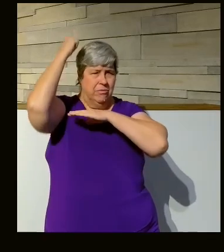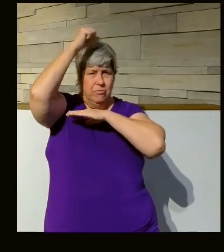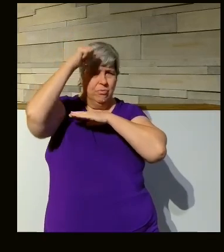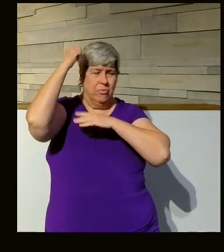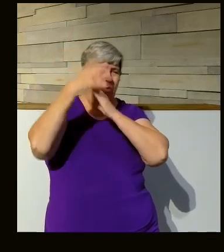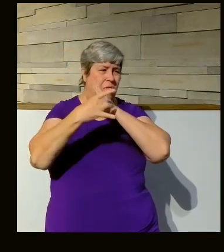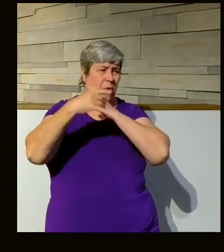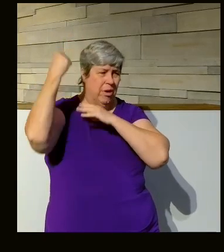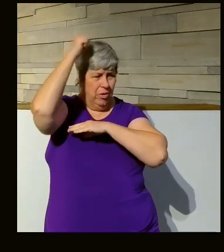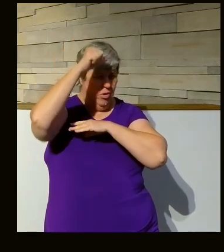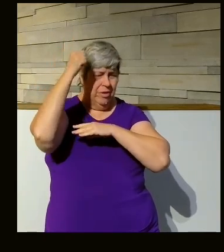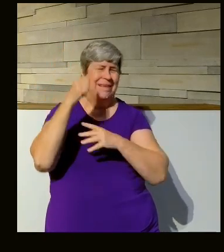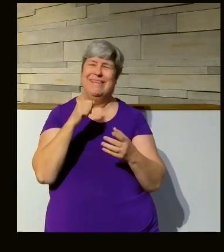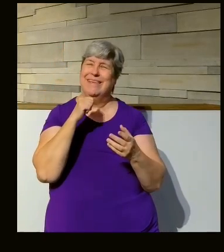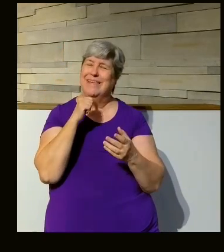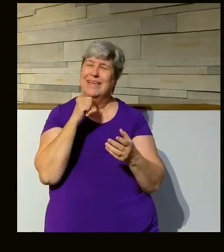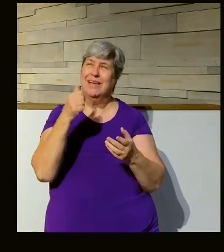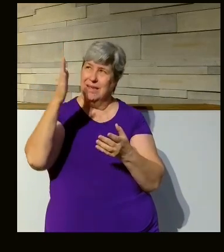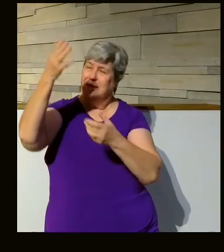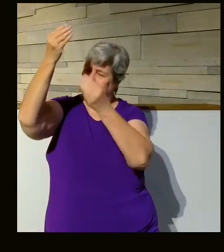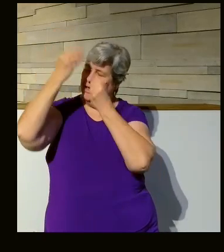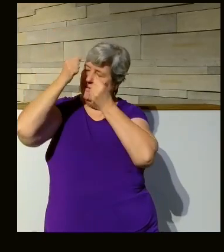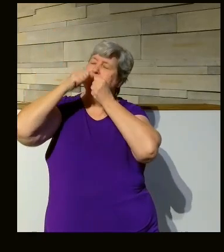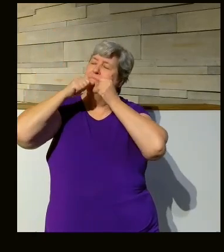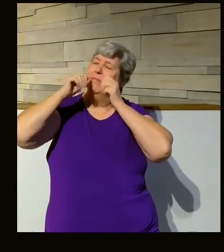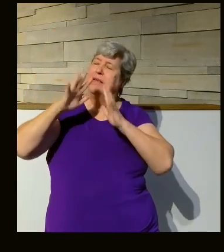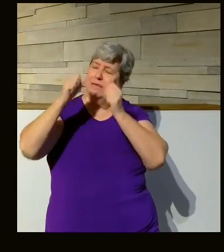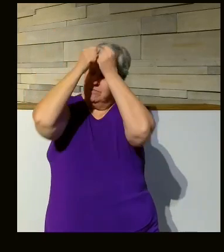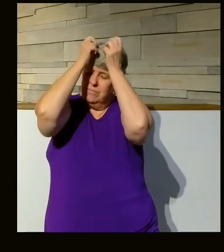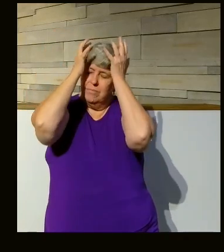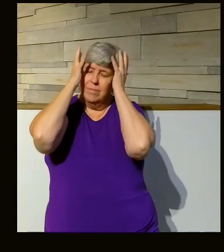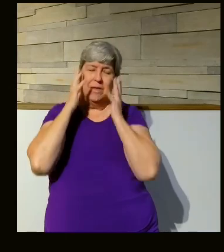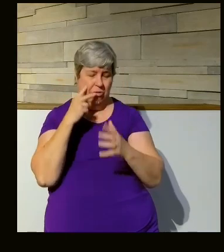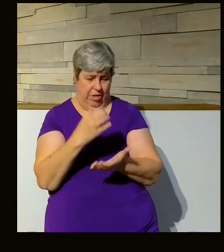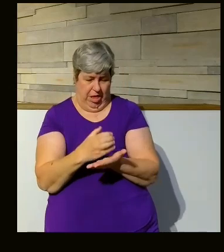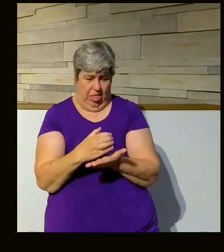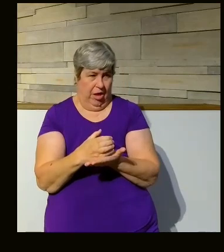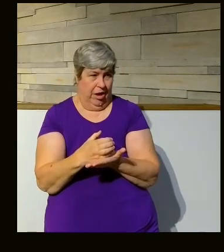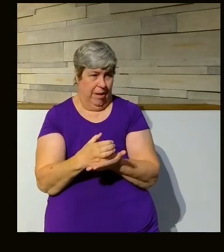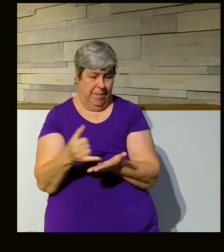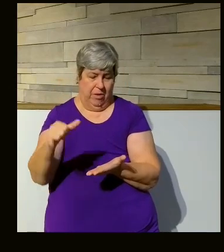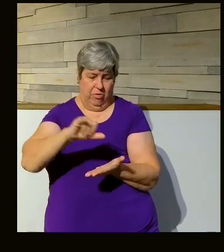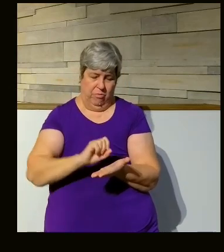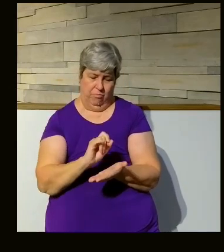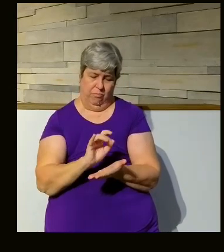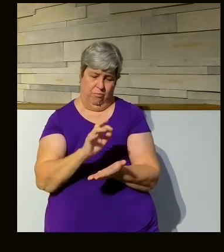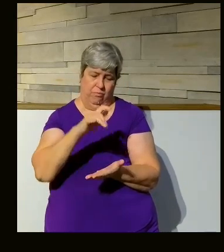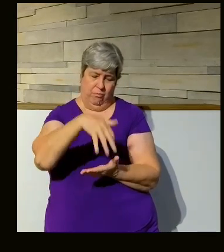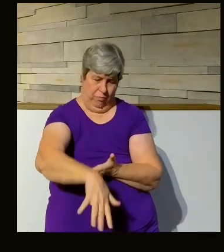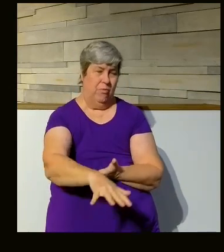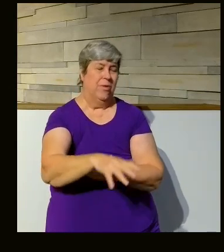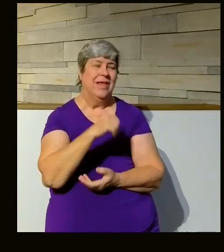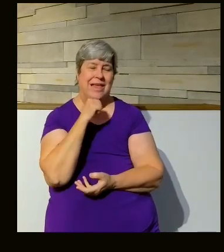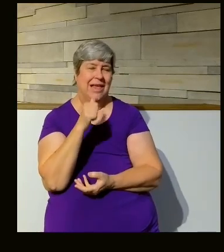not just, God's going to be blessing to us, and the blessing is overflowing. You see the cup? The cup overflows.